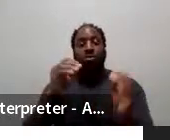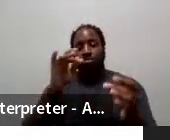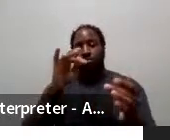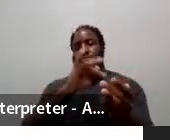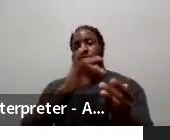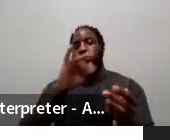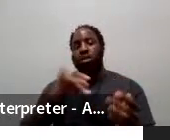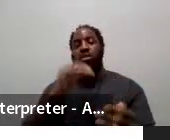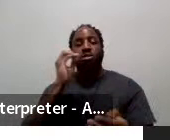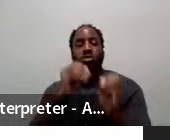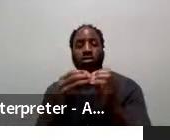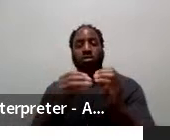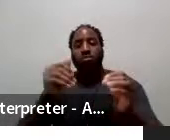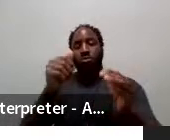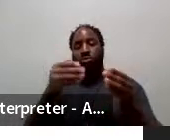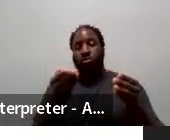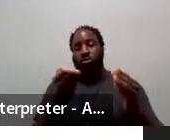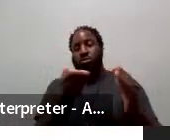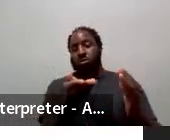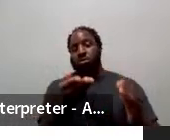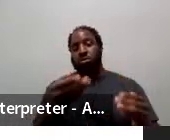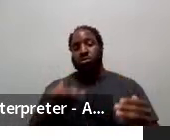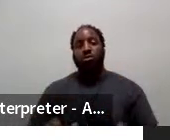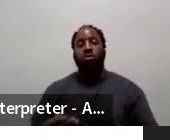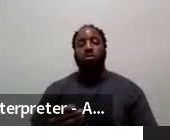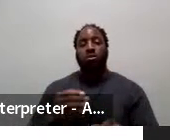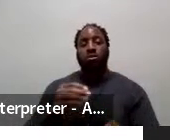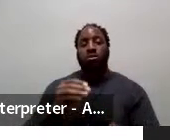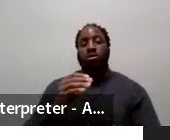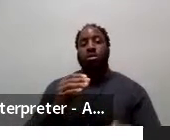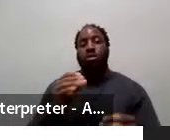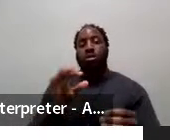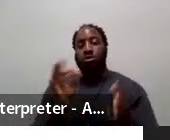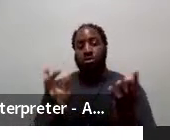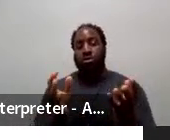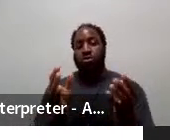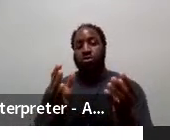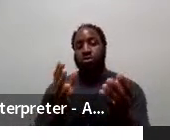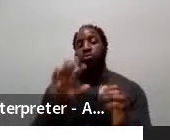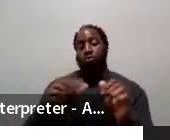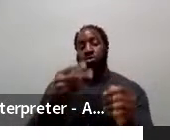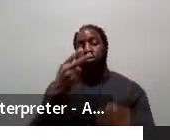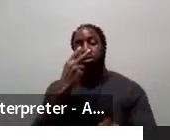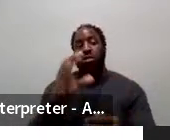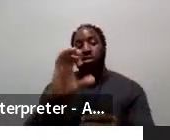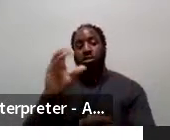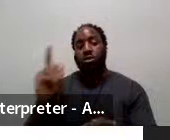When prompted with those numbers, please enter the code listed on the page here, which is